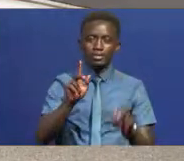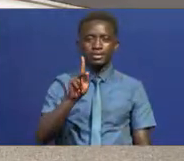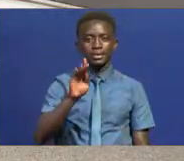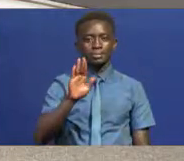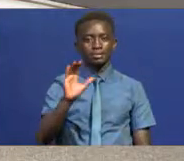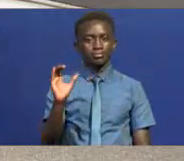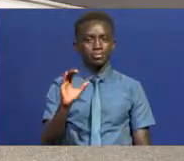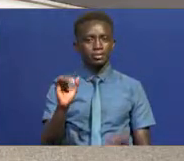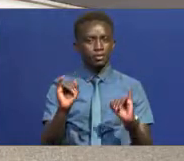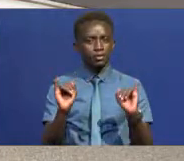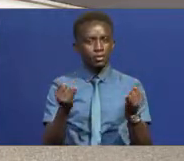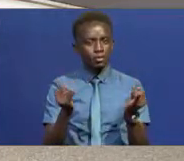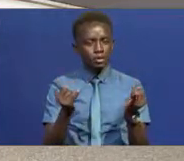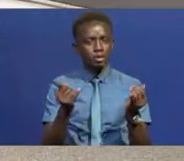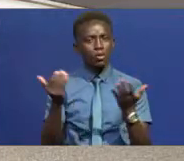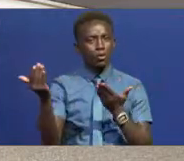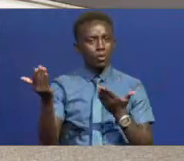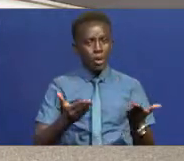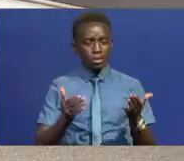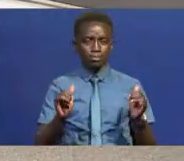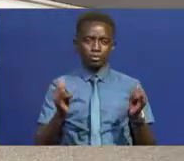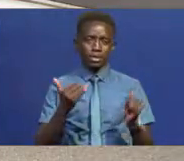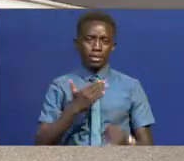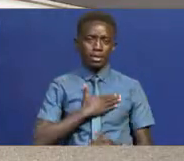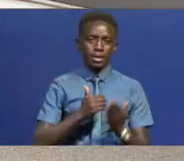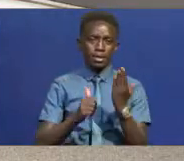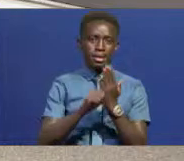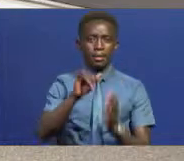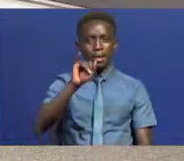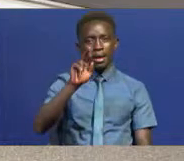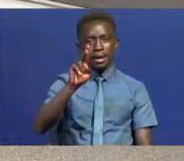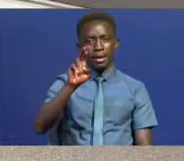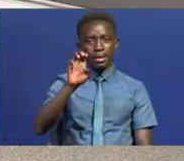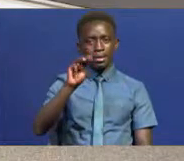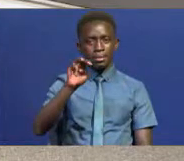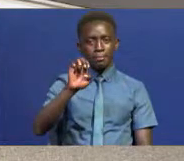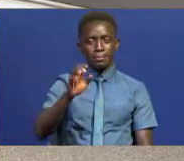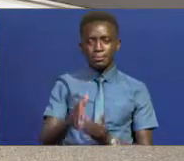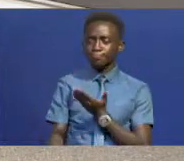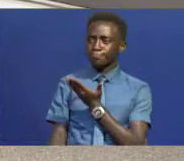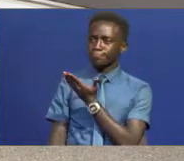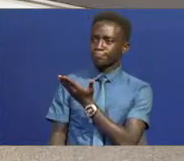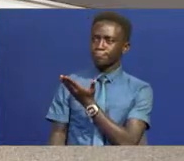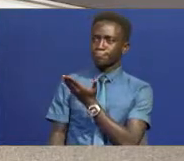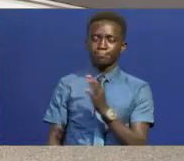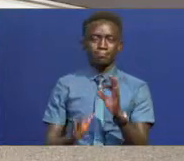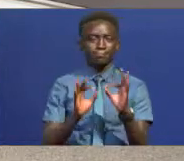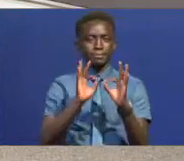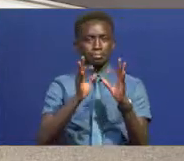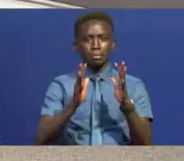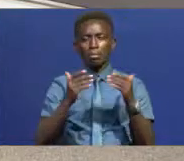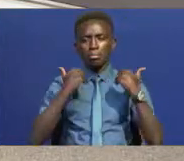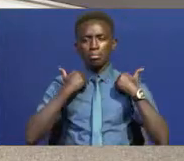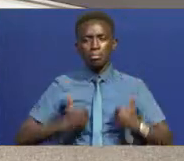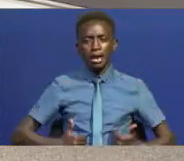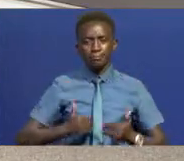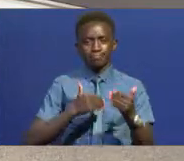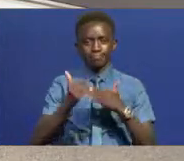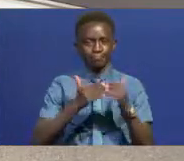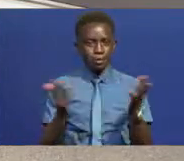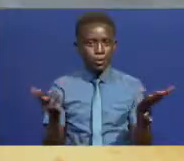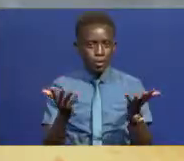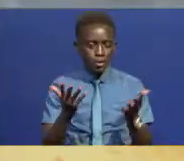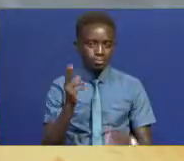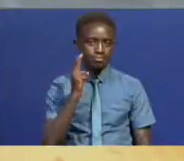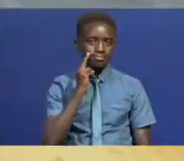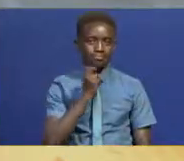is Irene Muchuma Odem. On sign language interpretation this afternoon, we have Brian Muraru. Well, for